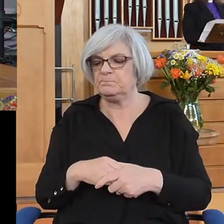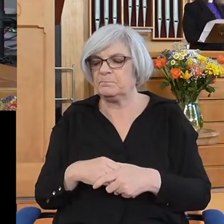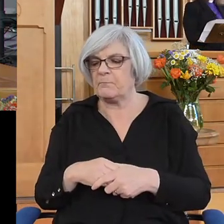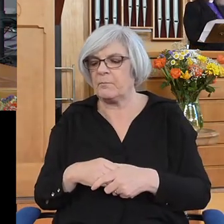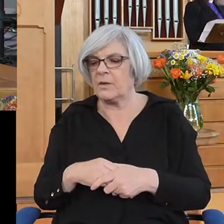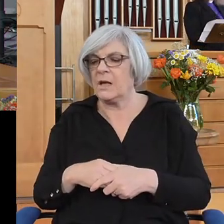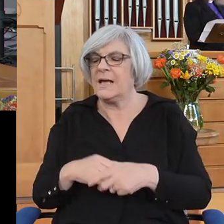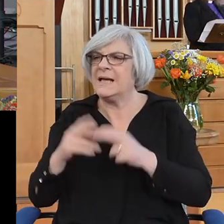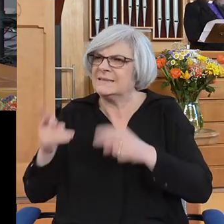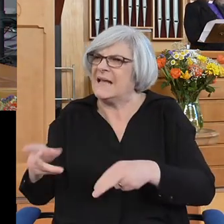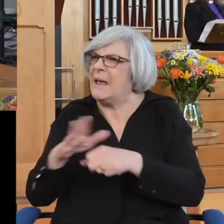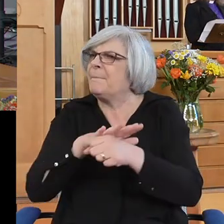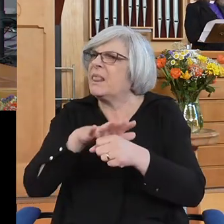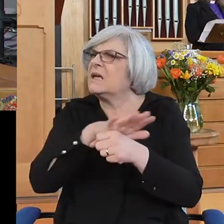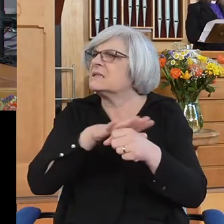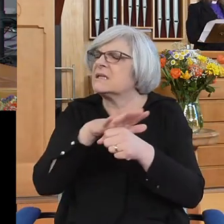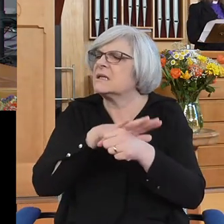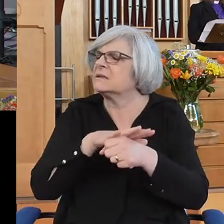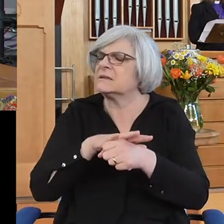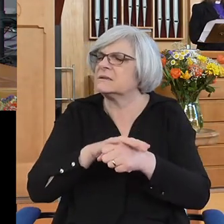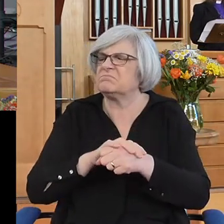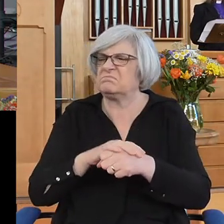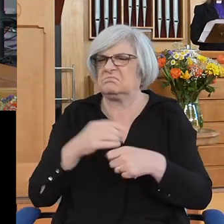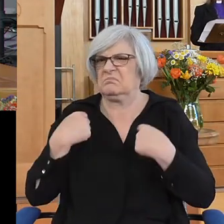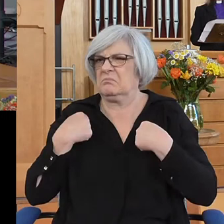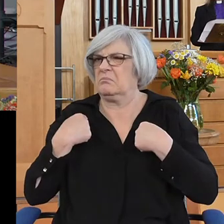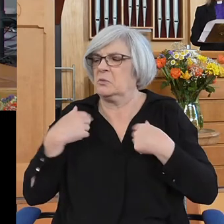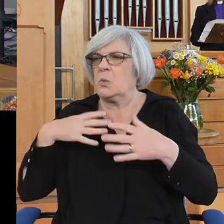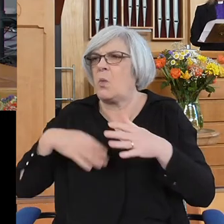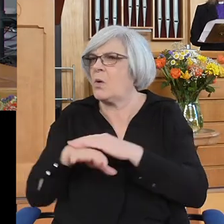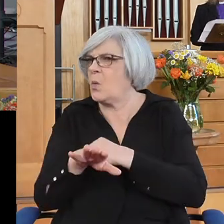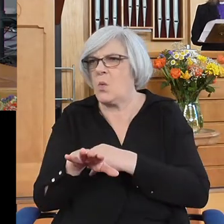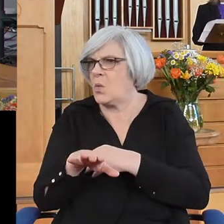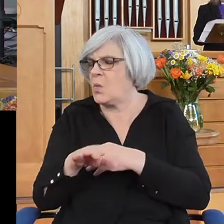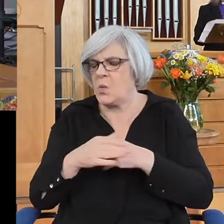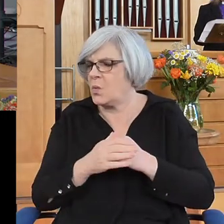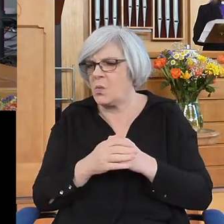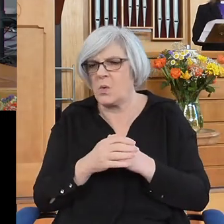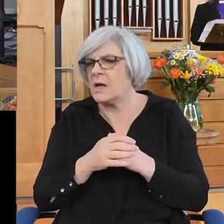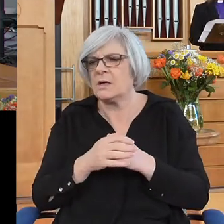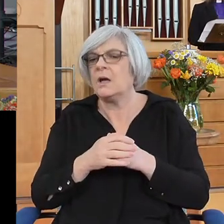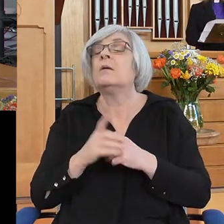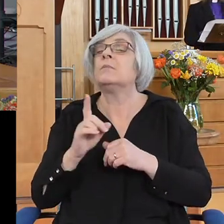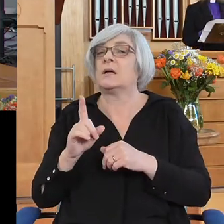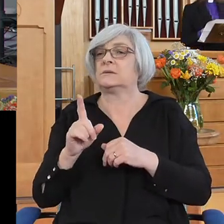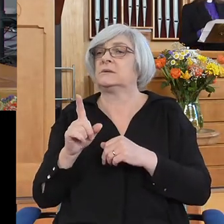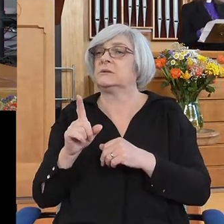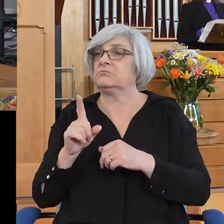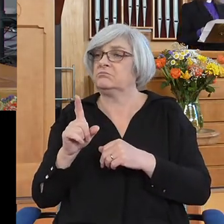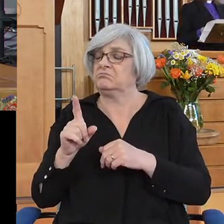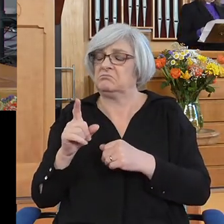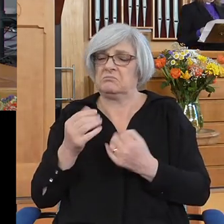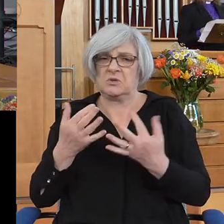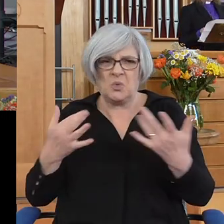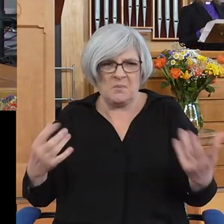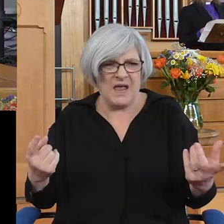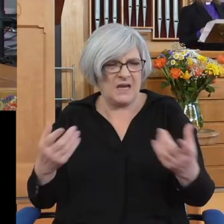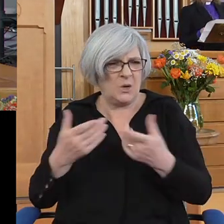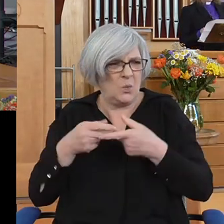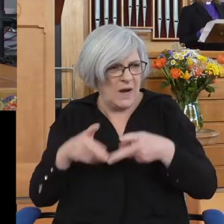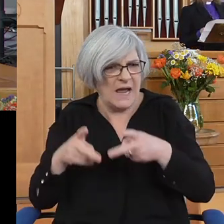dead places are not places any of us want to be. And yet they come to us in so many